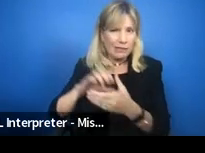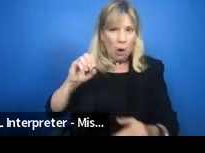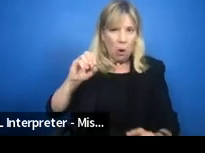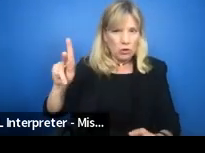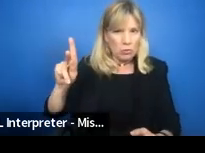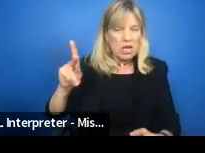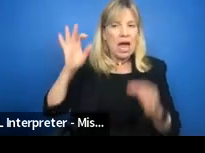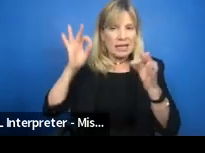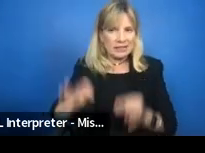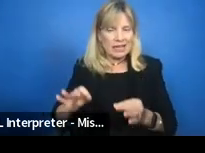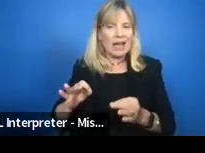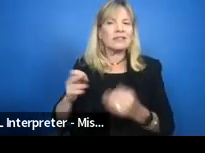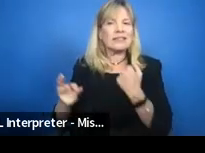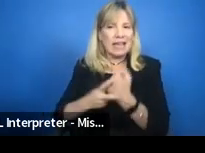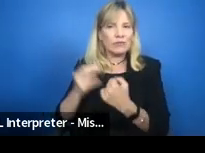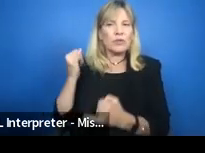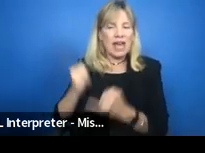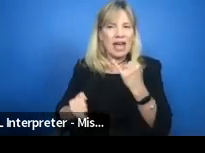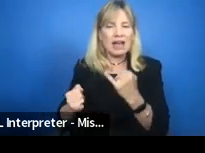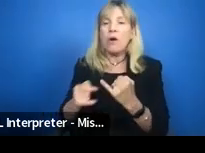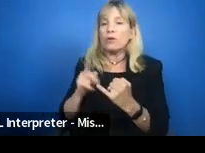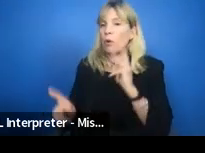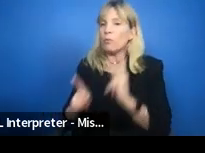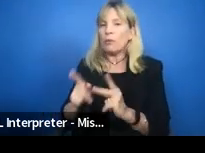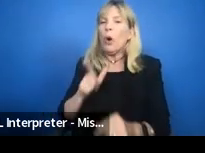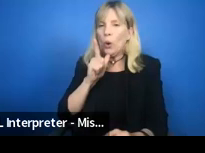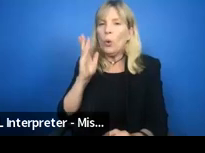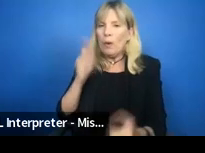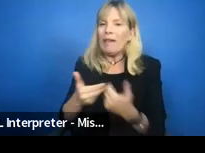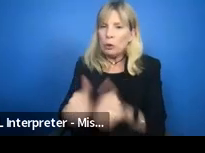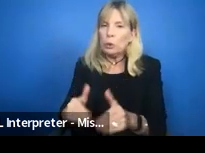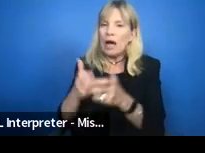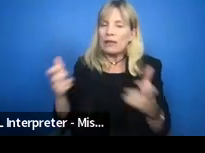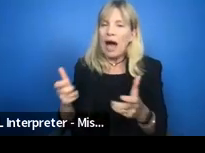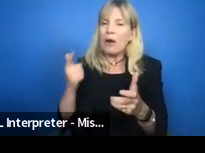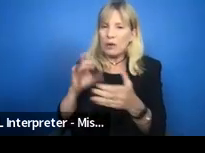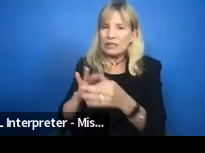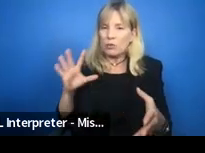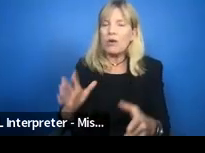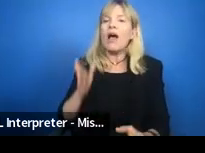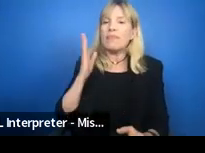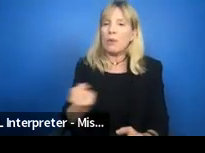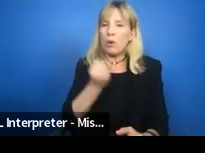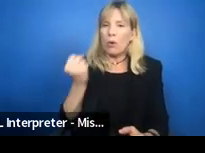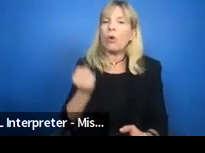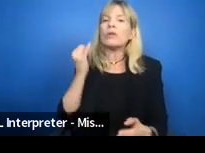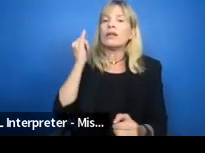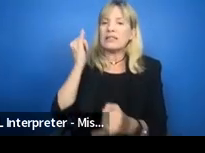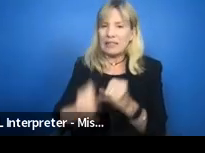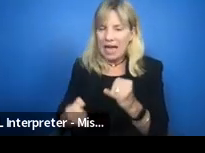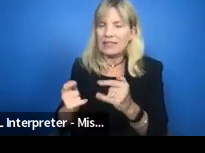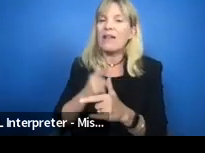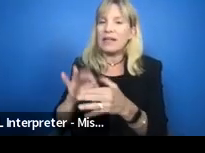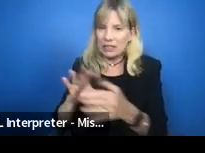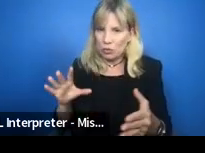has chosen to do that. So folks who stand to lose the most by being disenrolled will be disenrolled last.